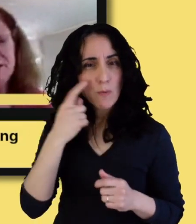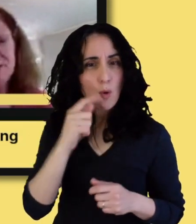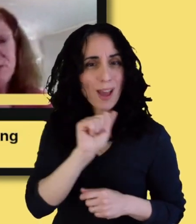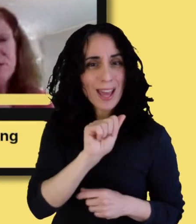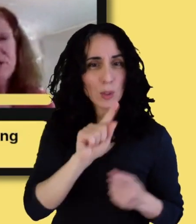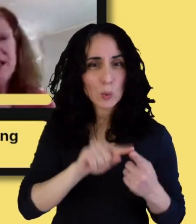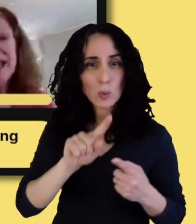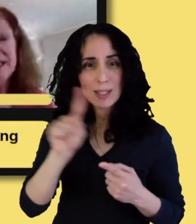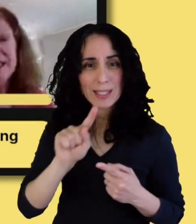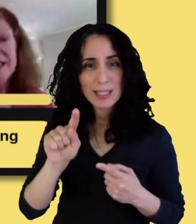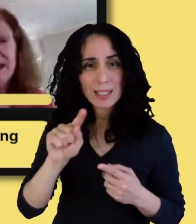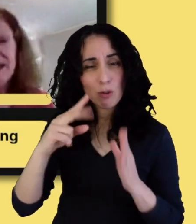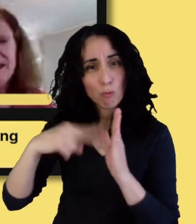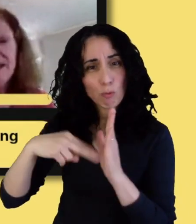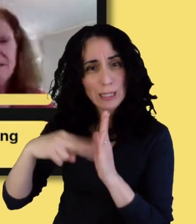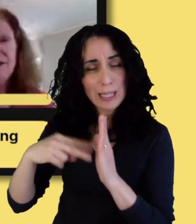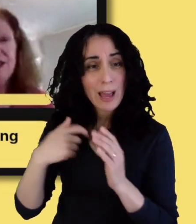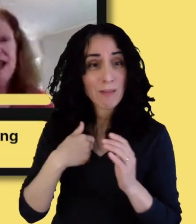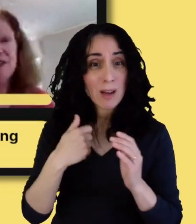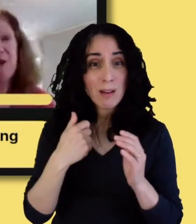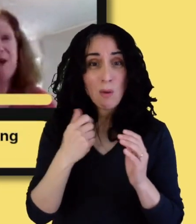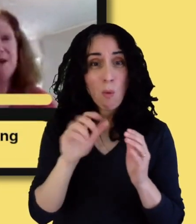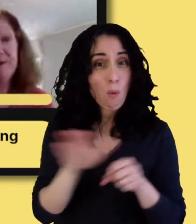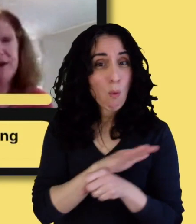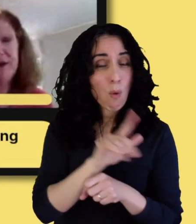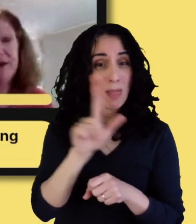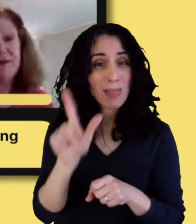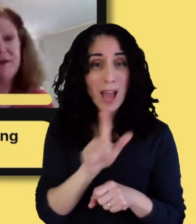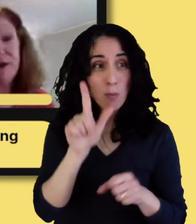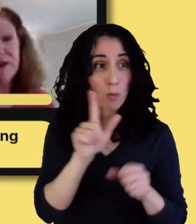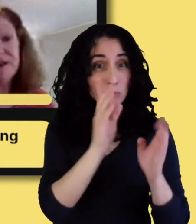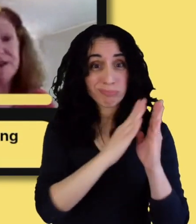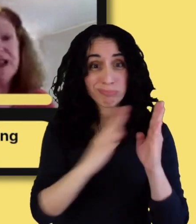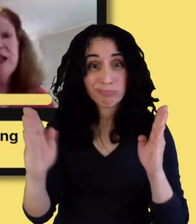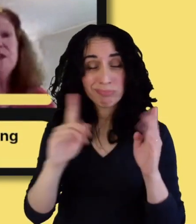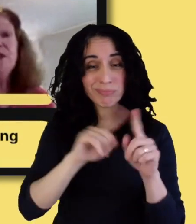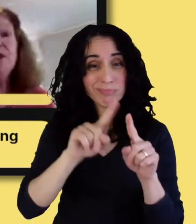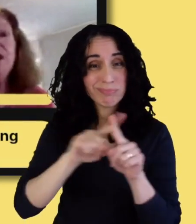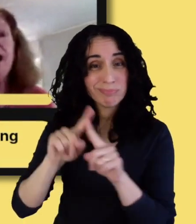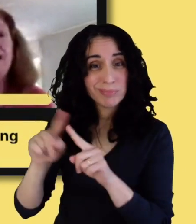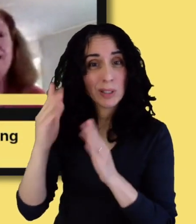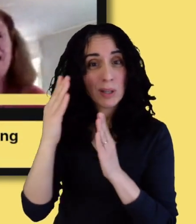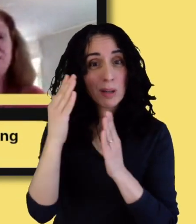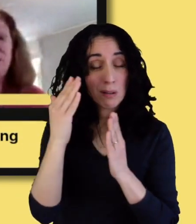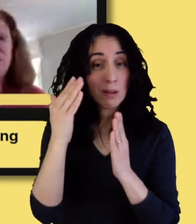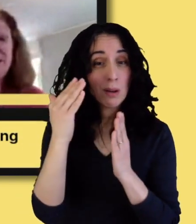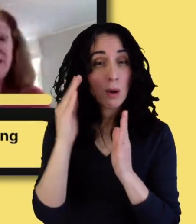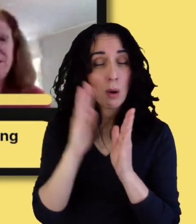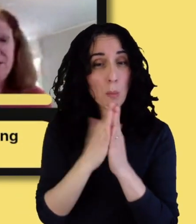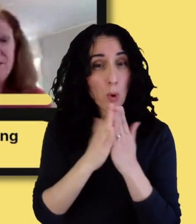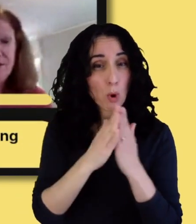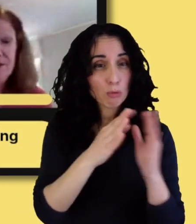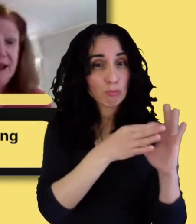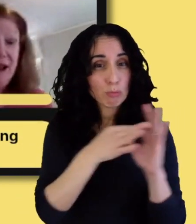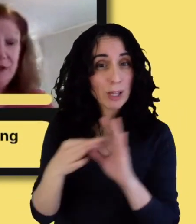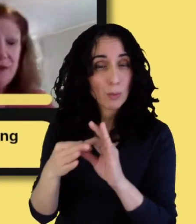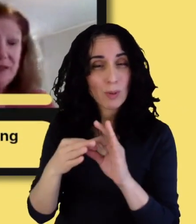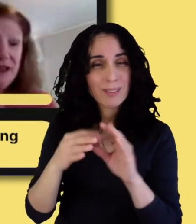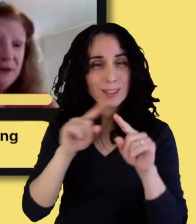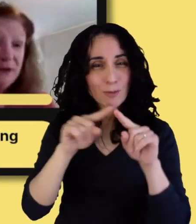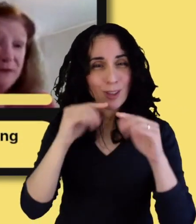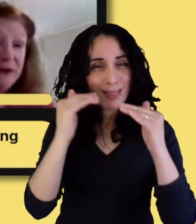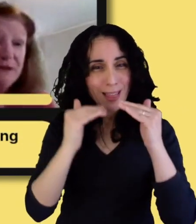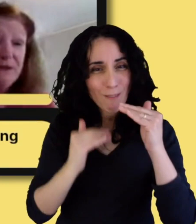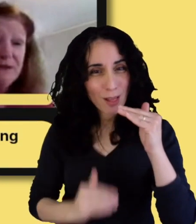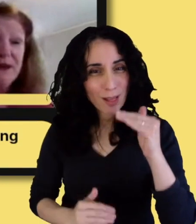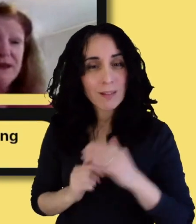have a subscription to A to Z Reading, which has a whole library of leveled books. So I determine the level that or the book that